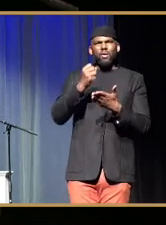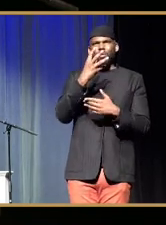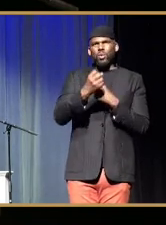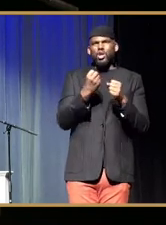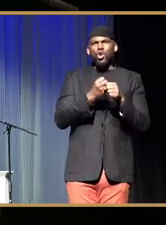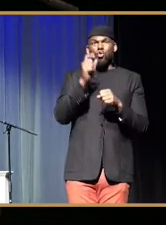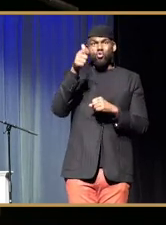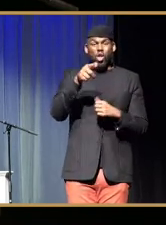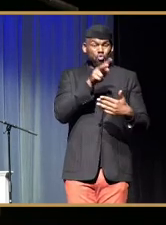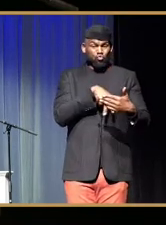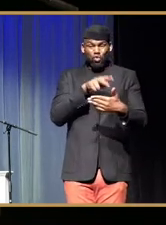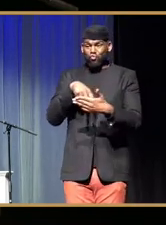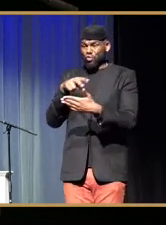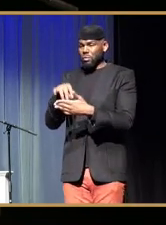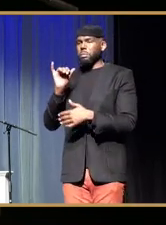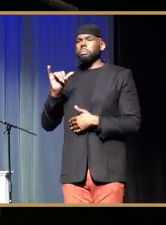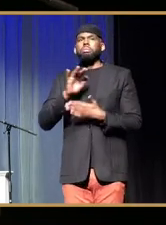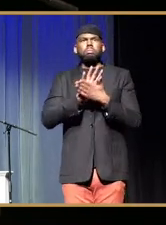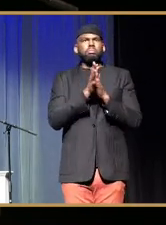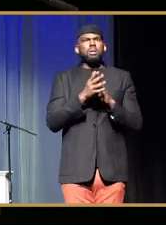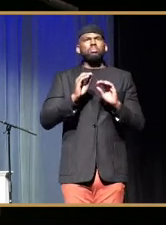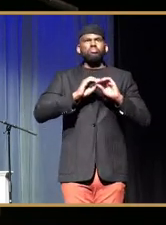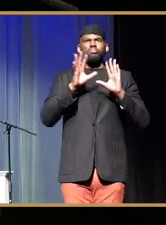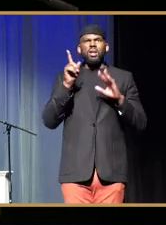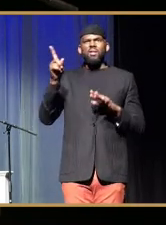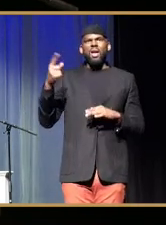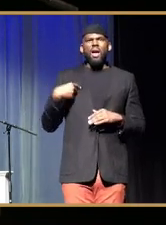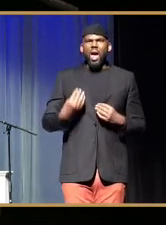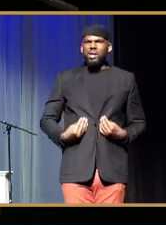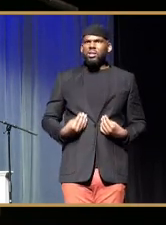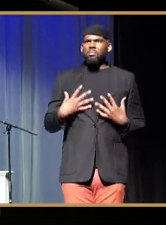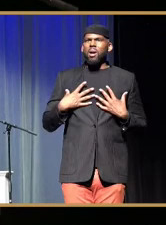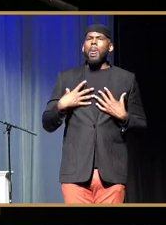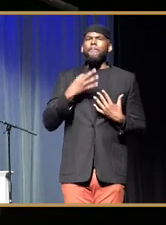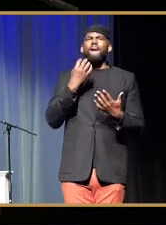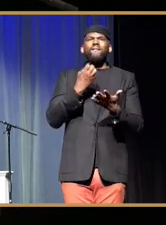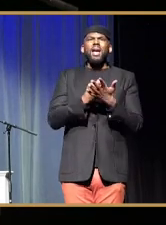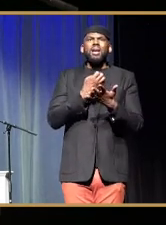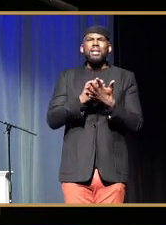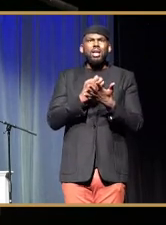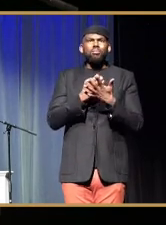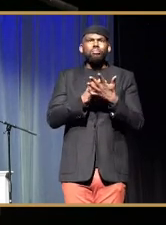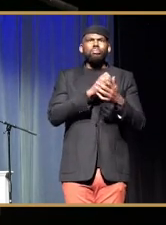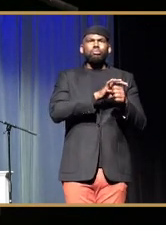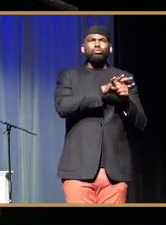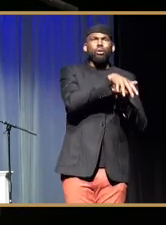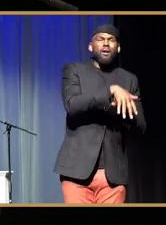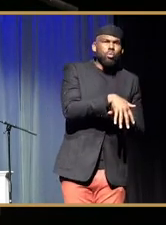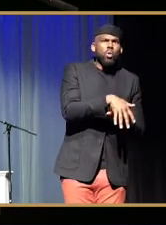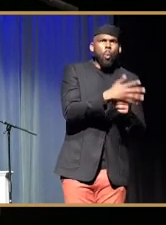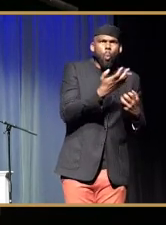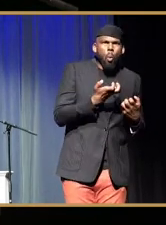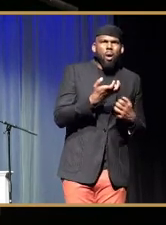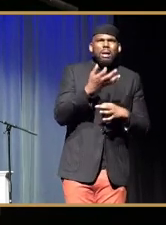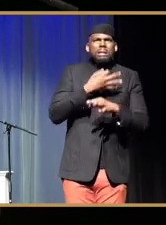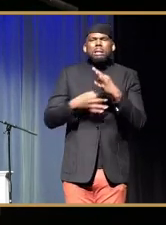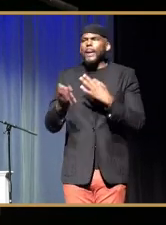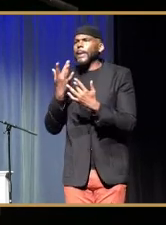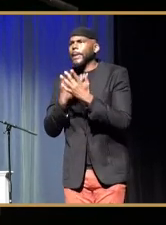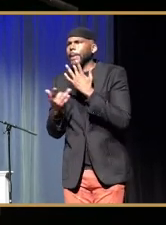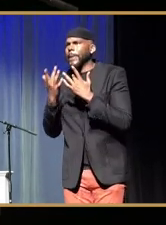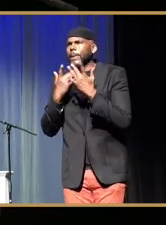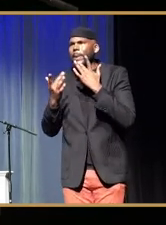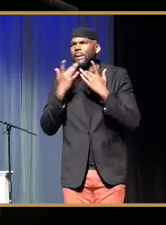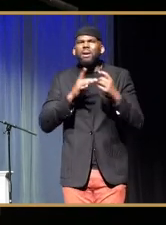it becomes clear that they were inspired by a vision of economic abundance rather than scarcity,